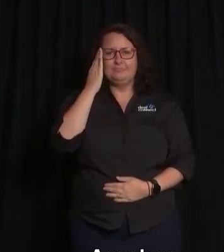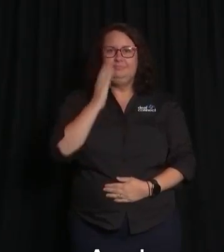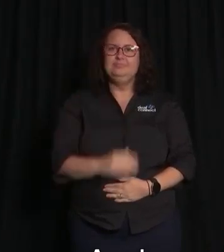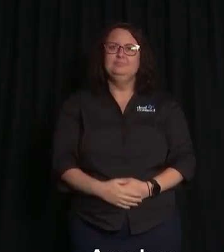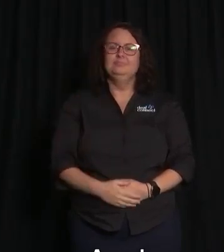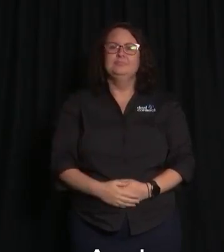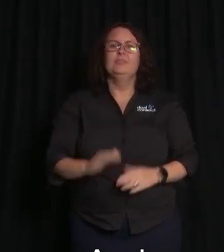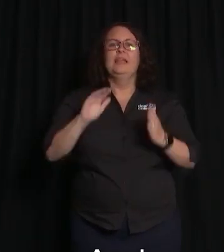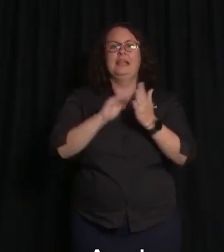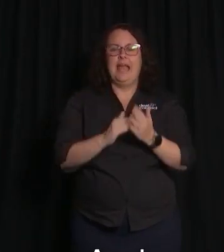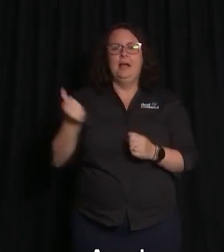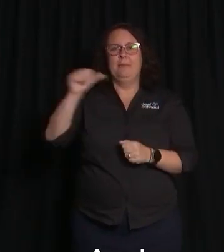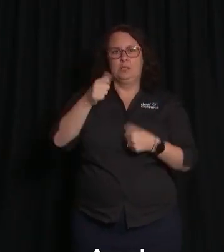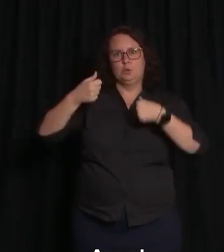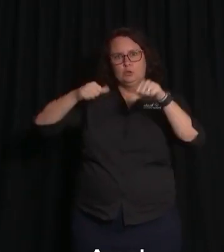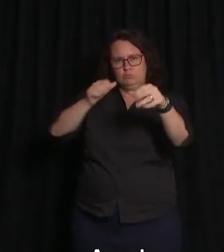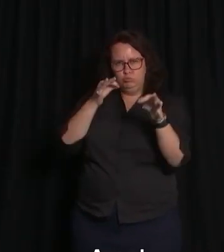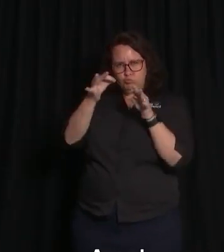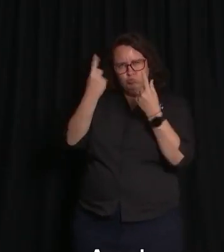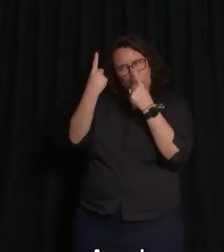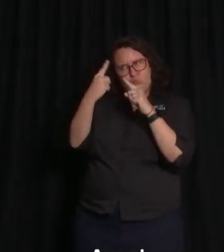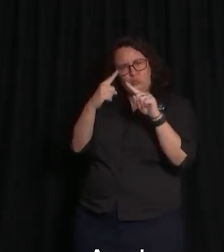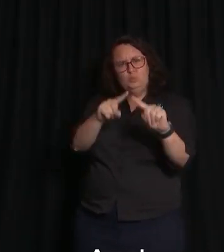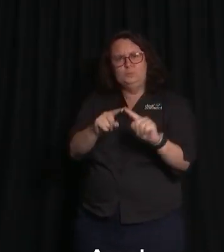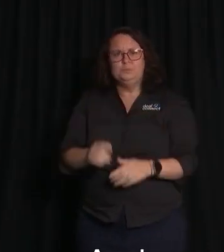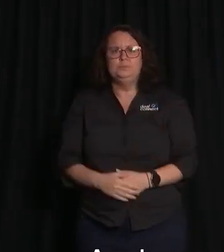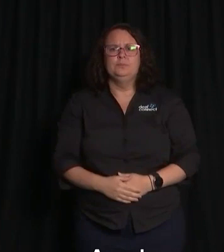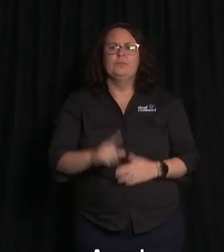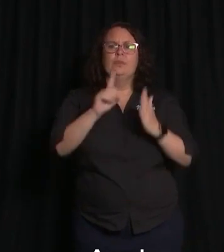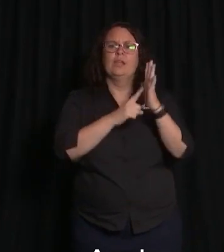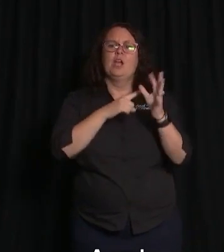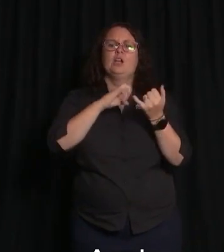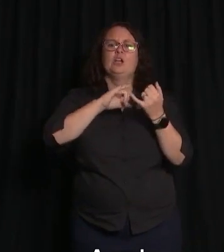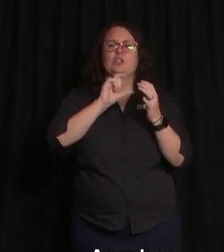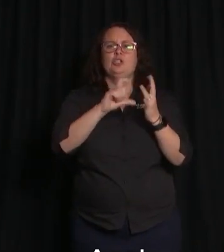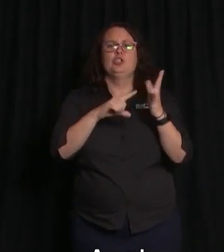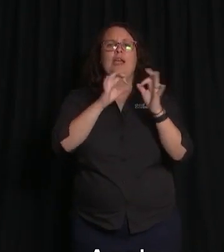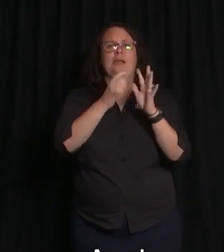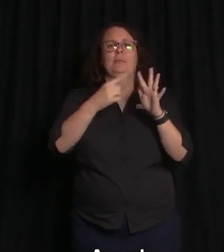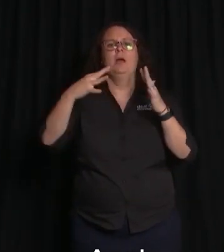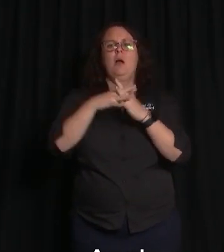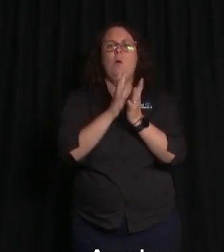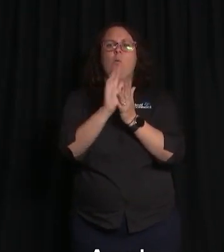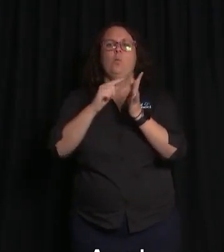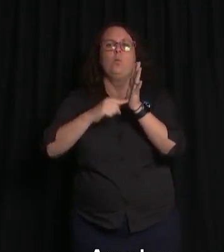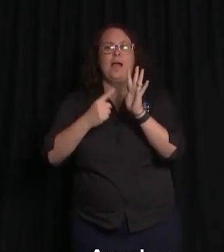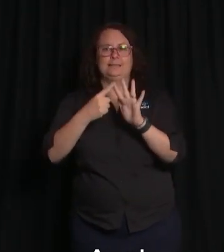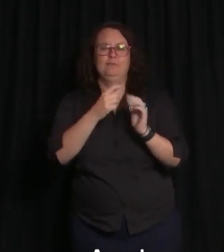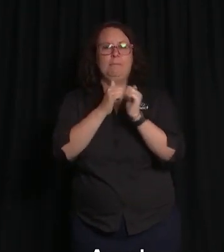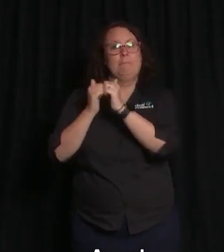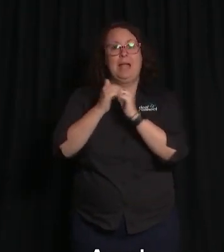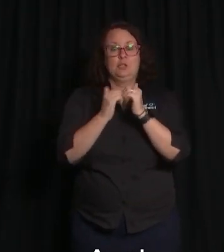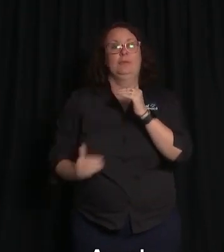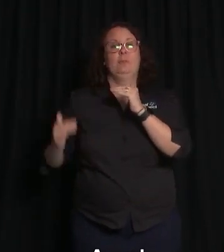Okay, back to the strategising. Jacob White is the Development and Partnerships Manager at Equality Australia, and they will now introduce our